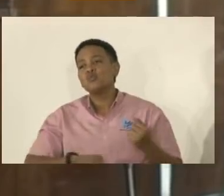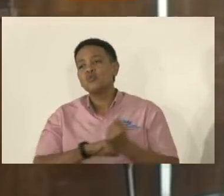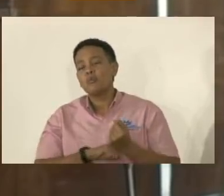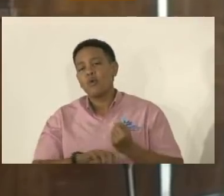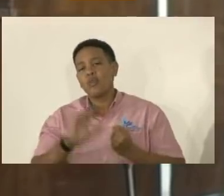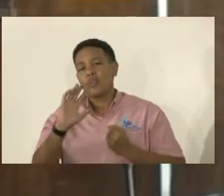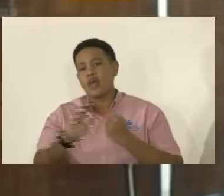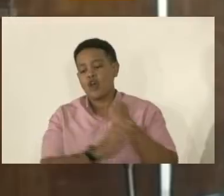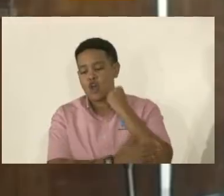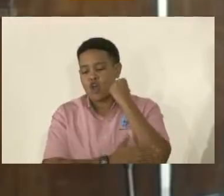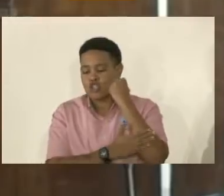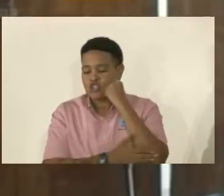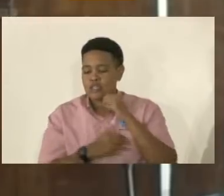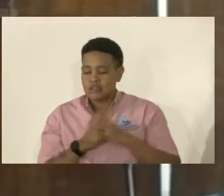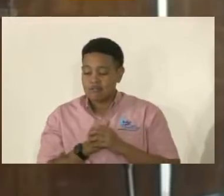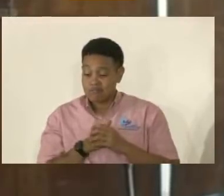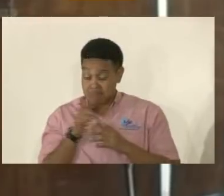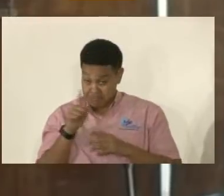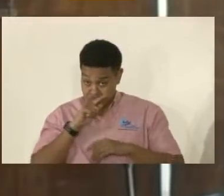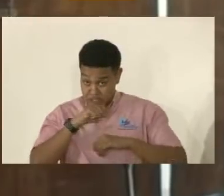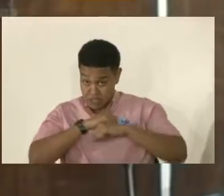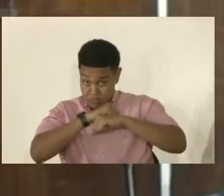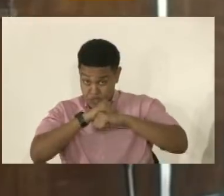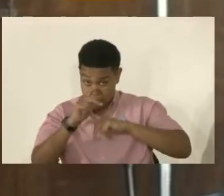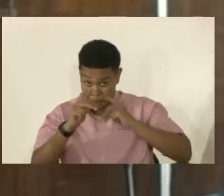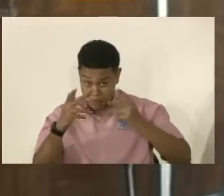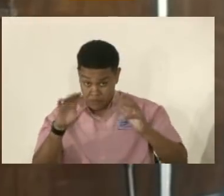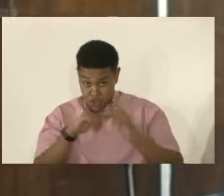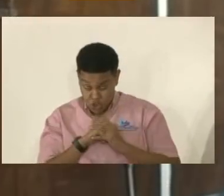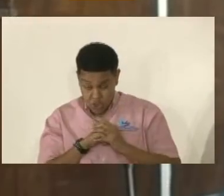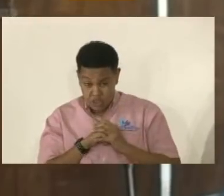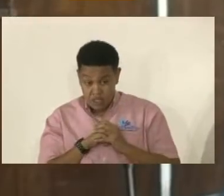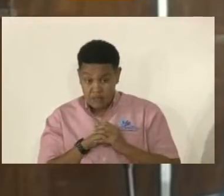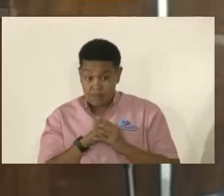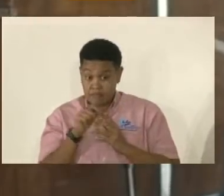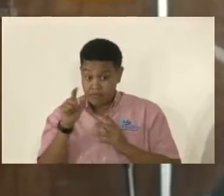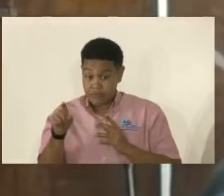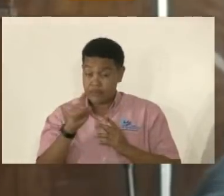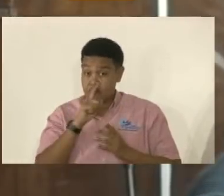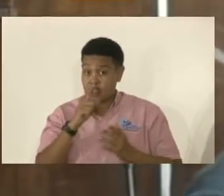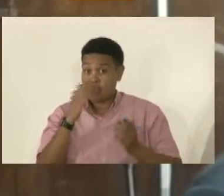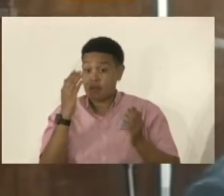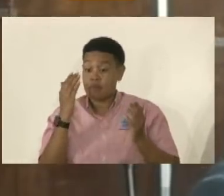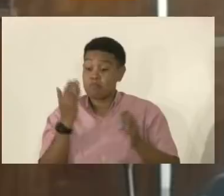countries. Did they protect their people? Did they improve the lives of their people?